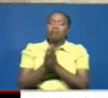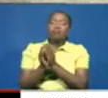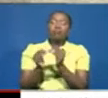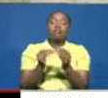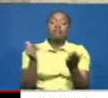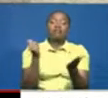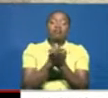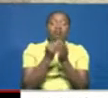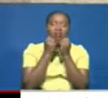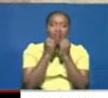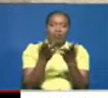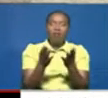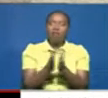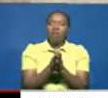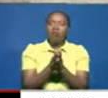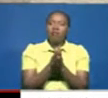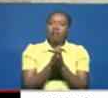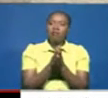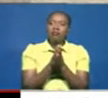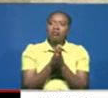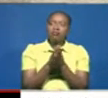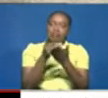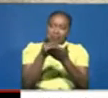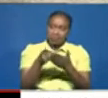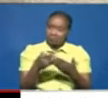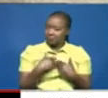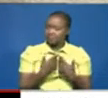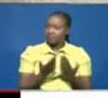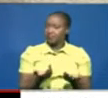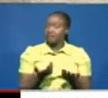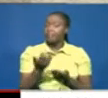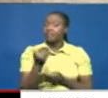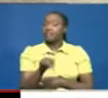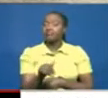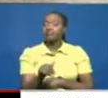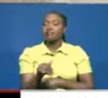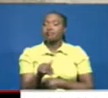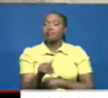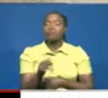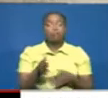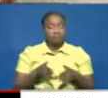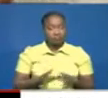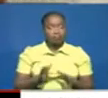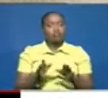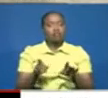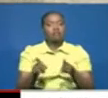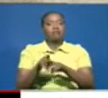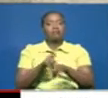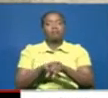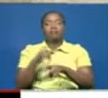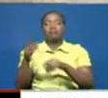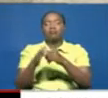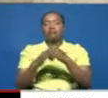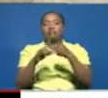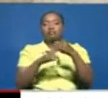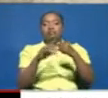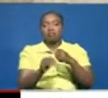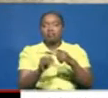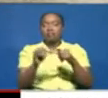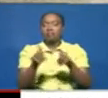at the level of debt that we have. And yet, we were born at the same time in the 1960s, like other